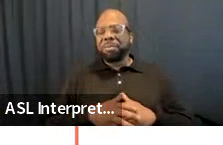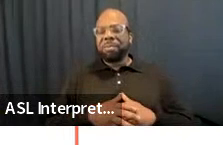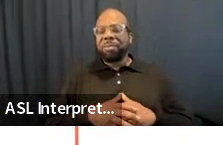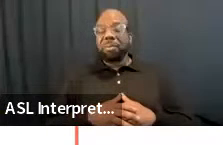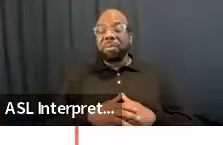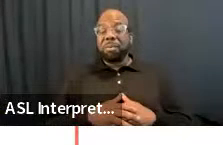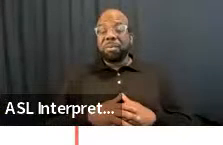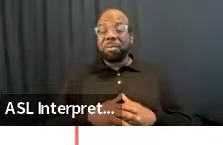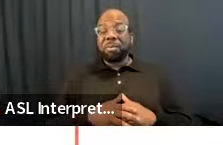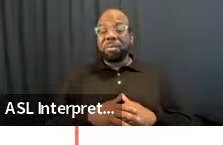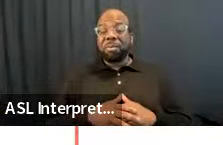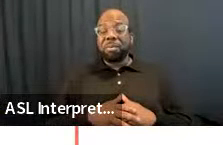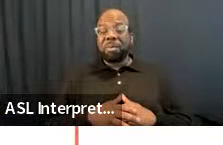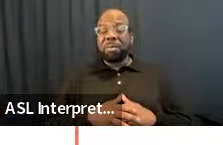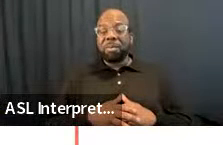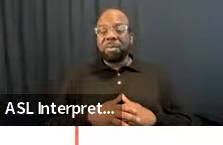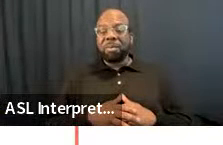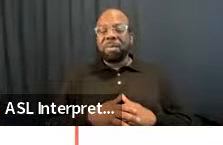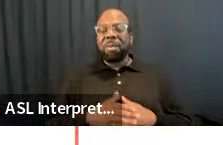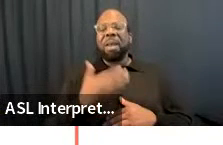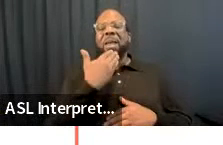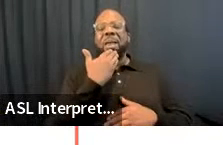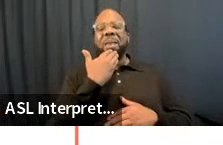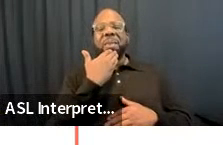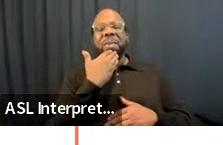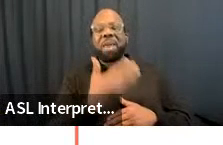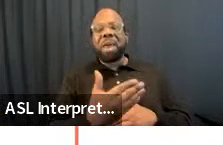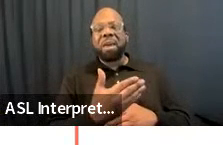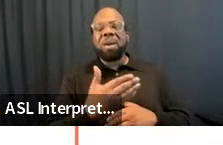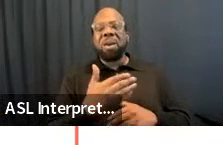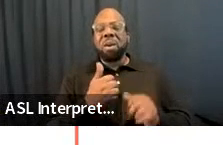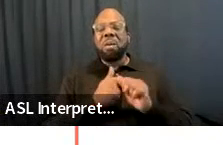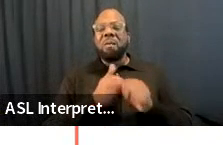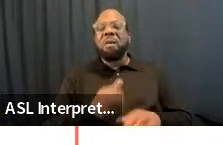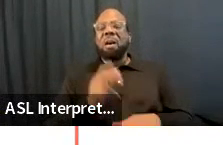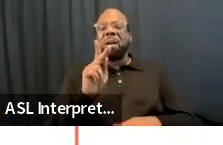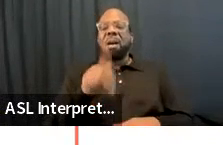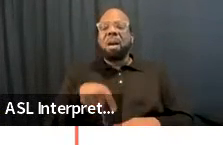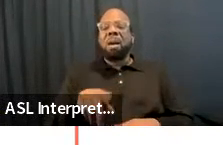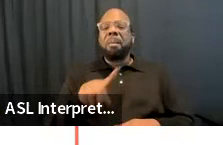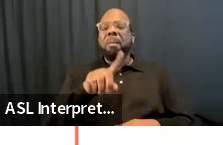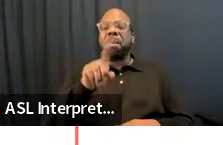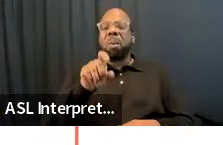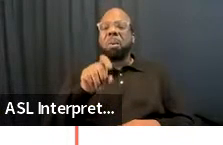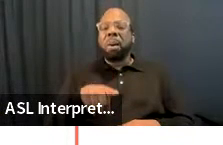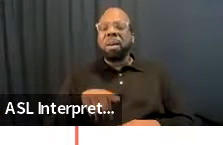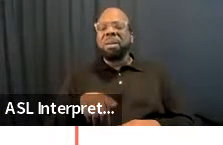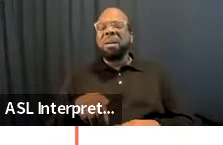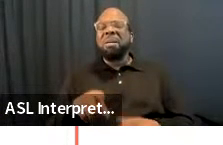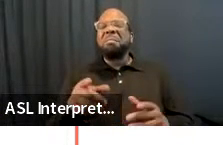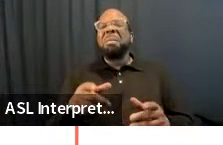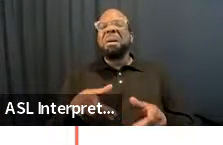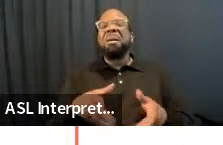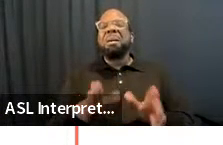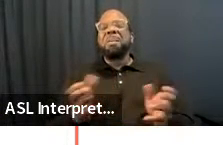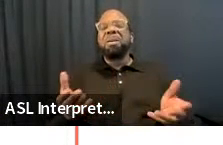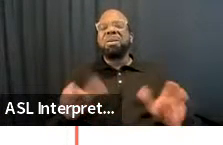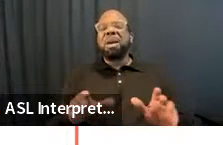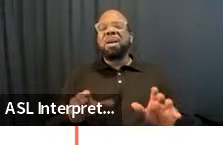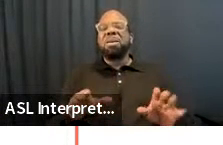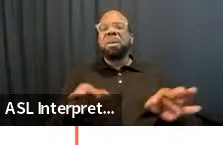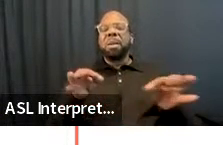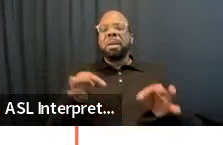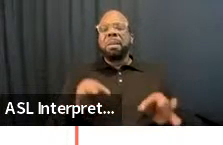Matt, do you want to? Sure. Yeah. Thank you for the follow-up question, Sandy, and giving me a chance to clarify what I meant earlier